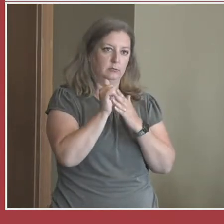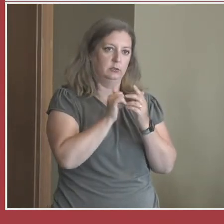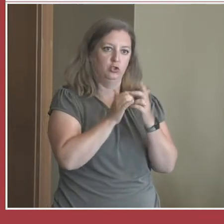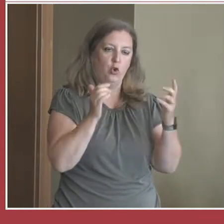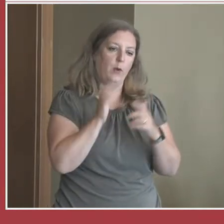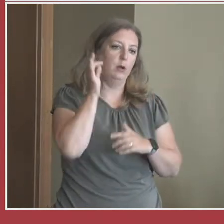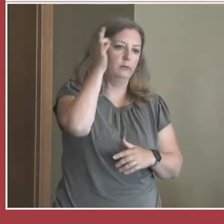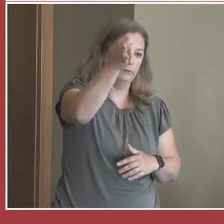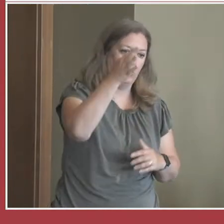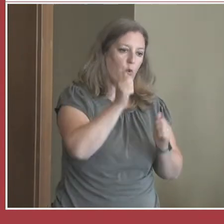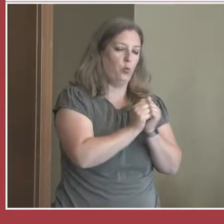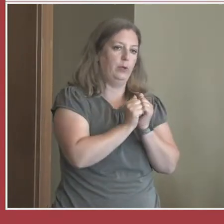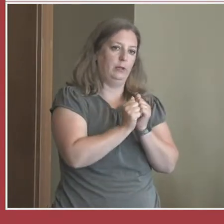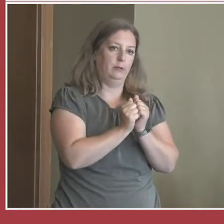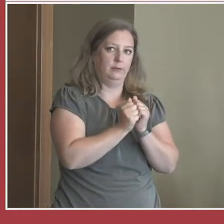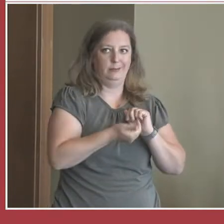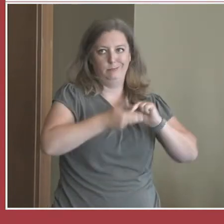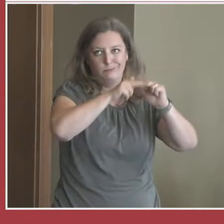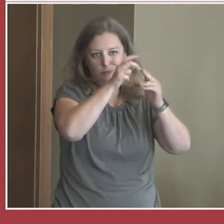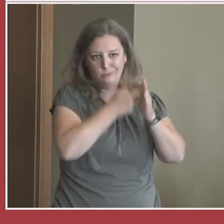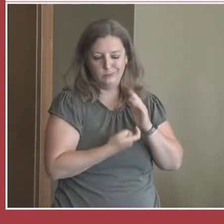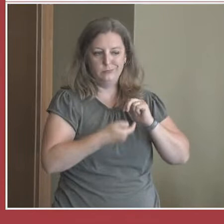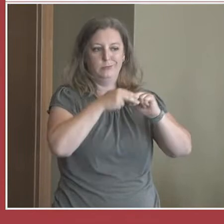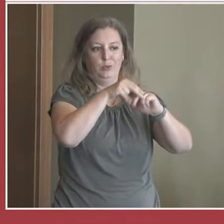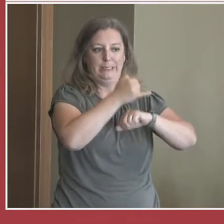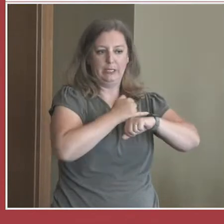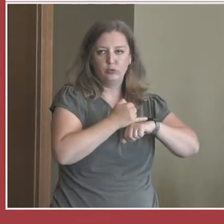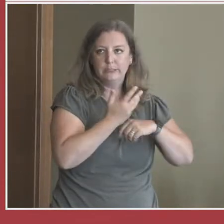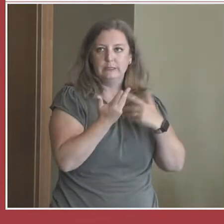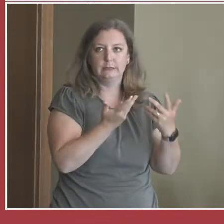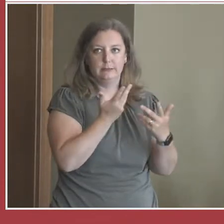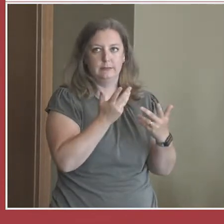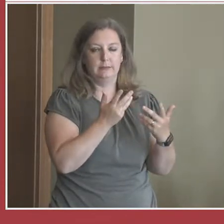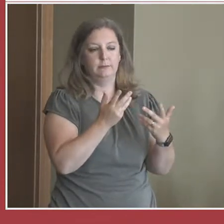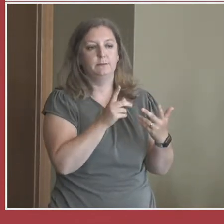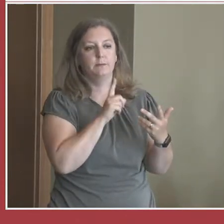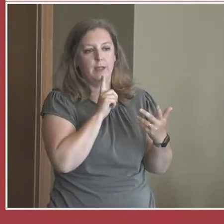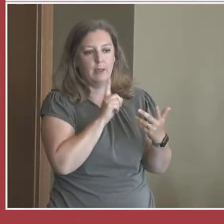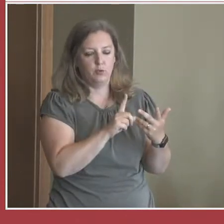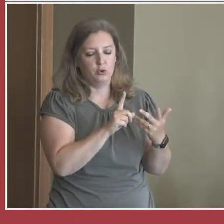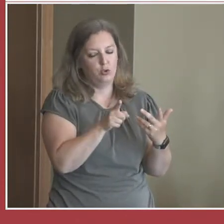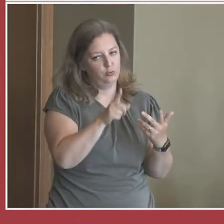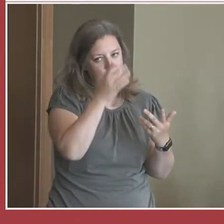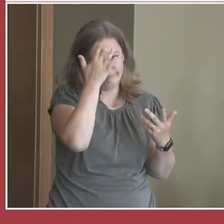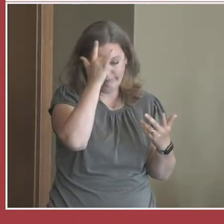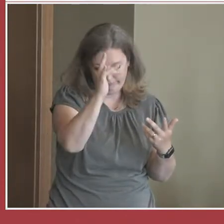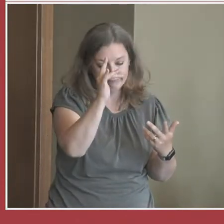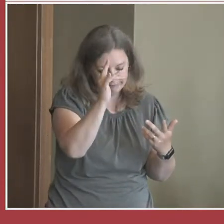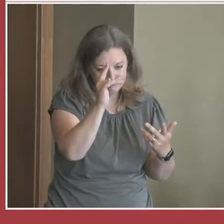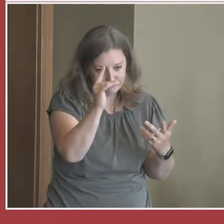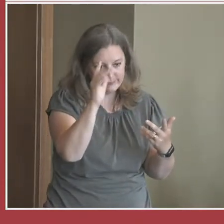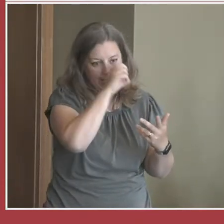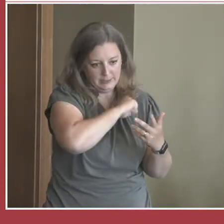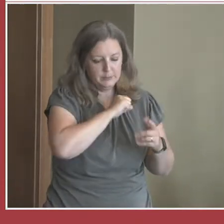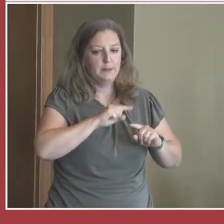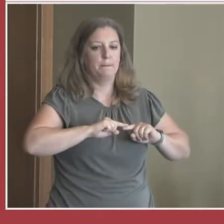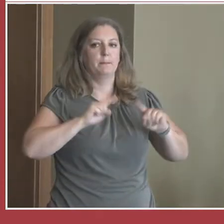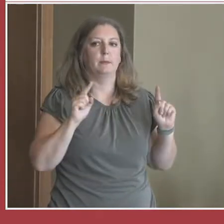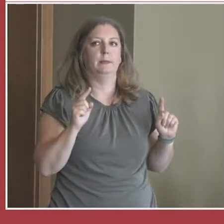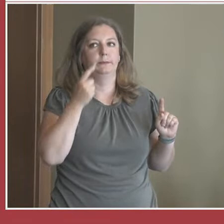increasing costs and increasing interest rates? And I'm sure you do very savvy, estimates,